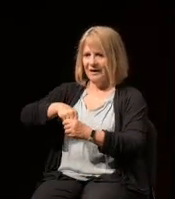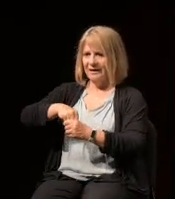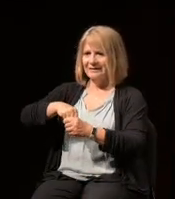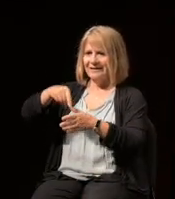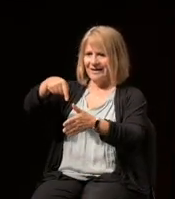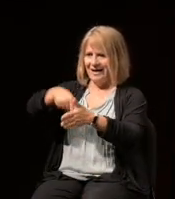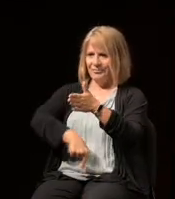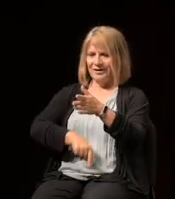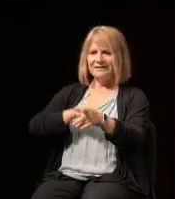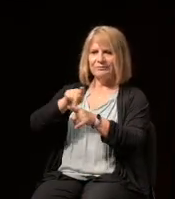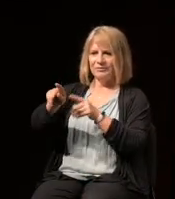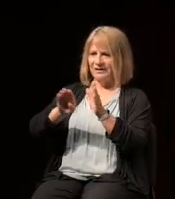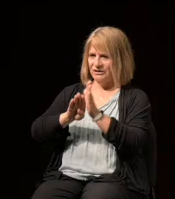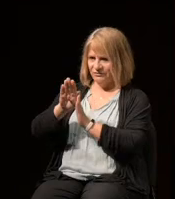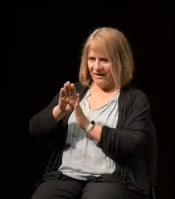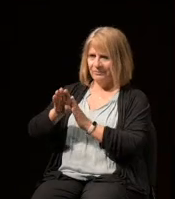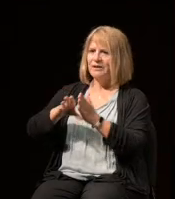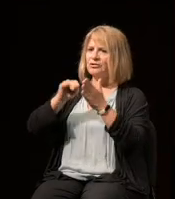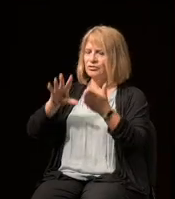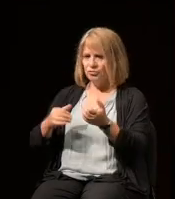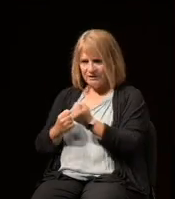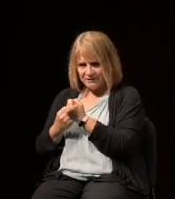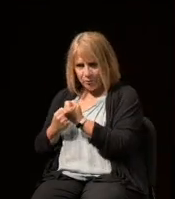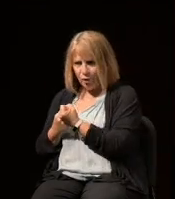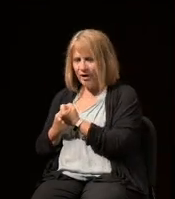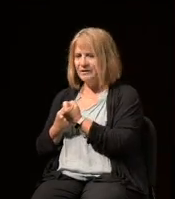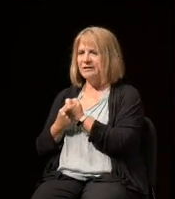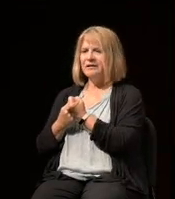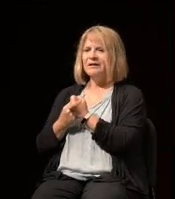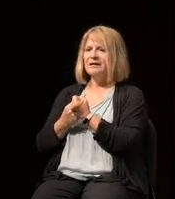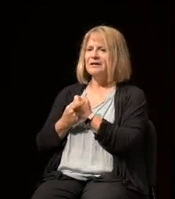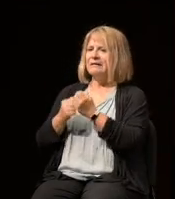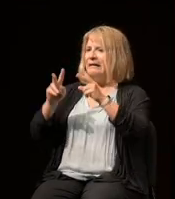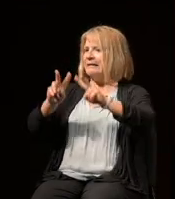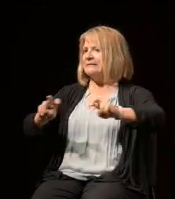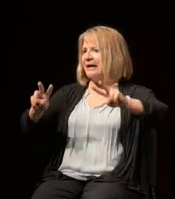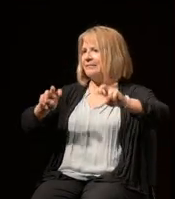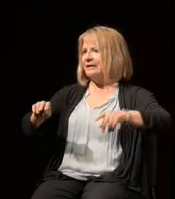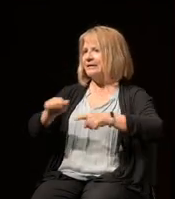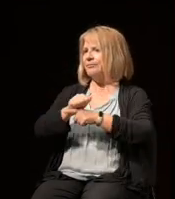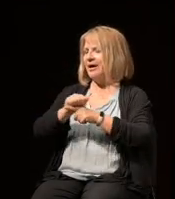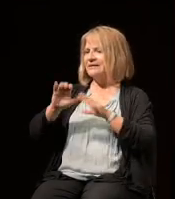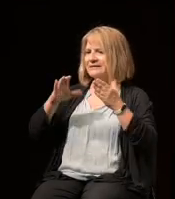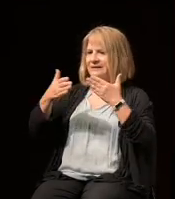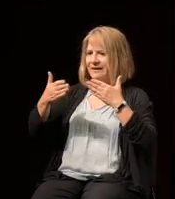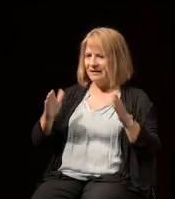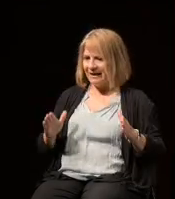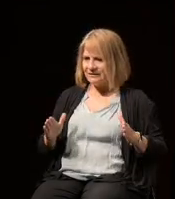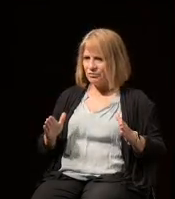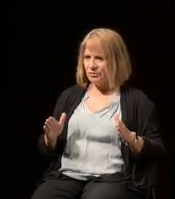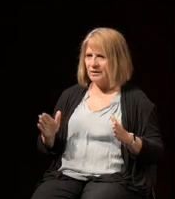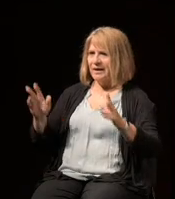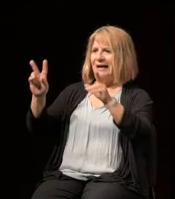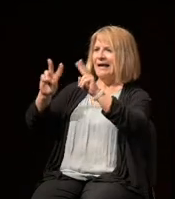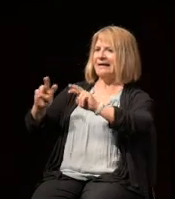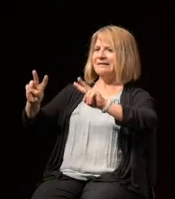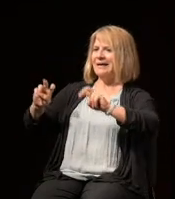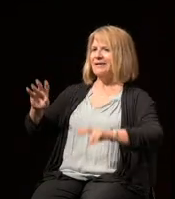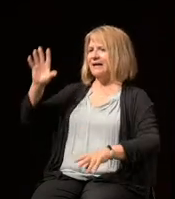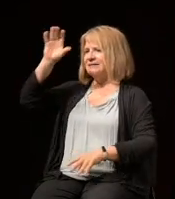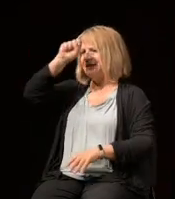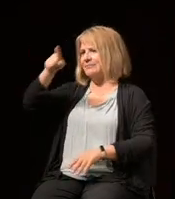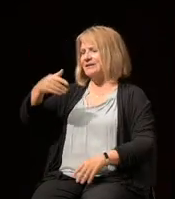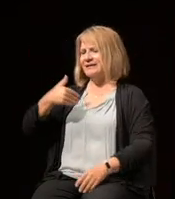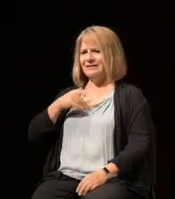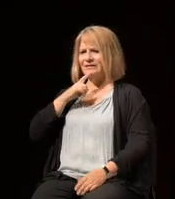professional development, student supports as well. You included examining the practices in the classrooms, examining assumptions that you have. So I